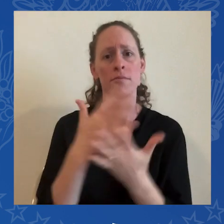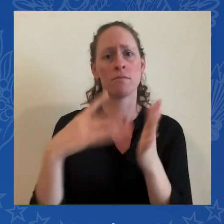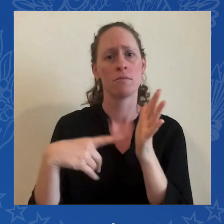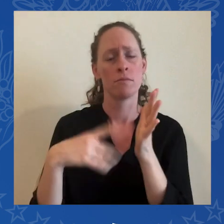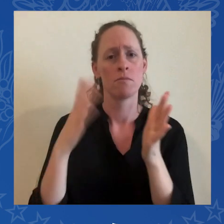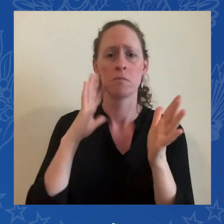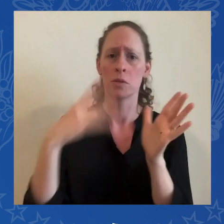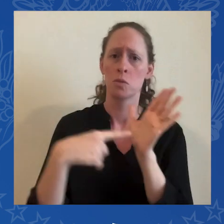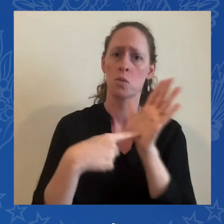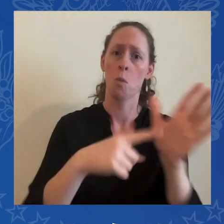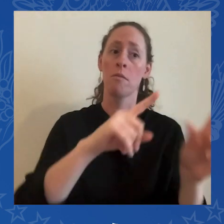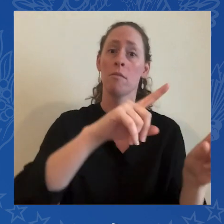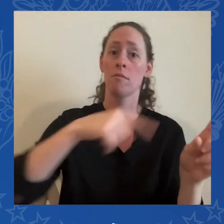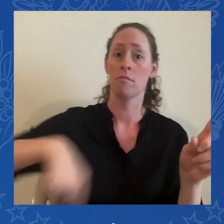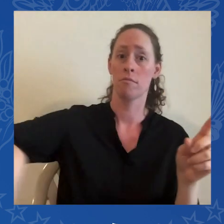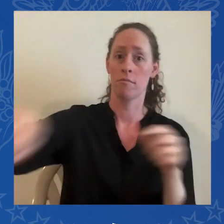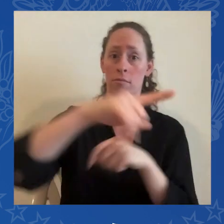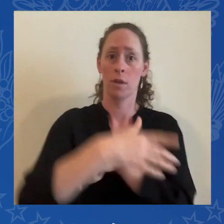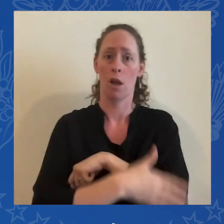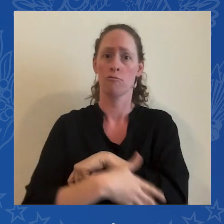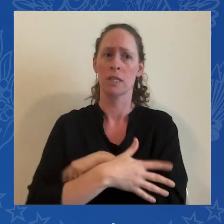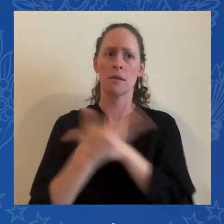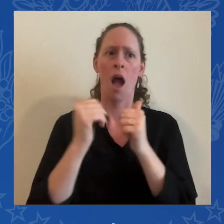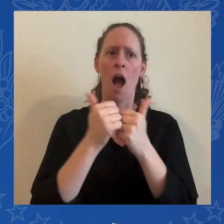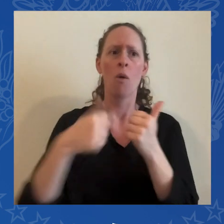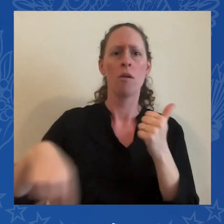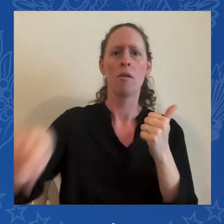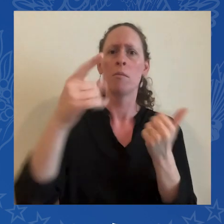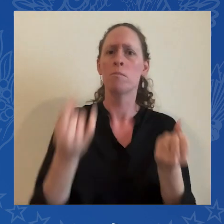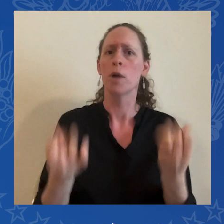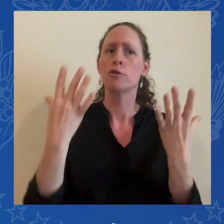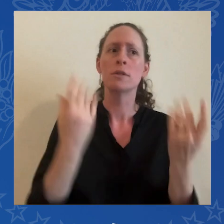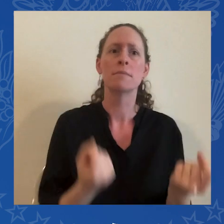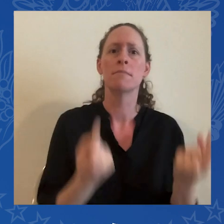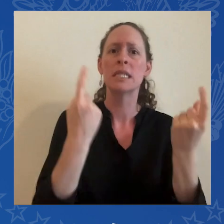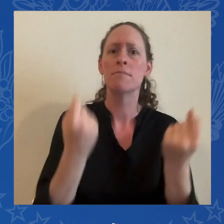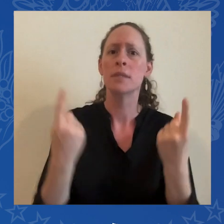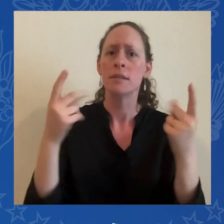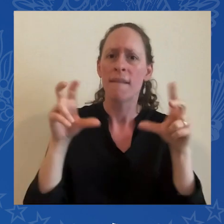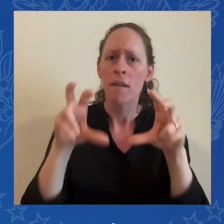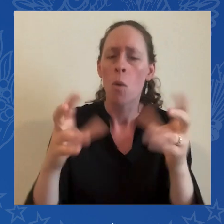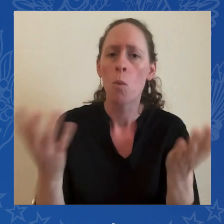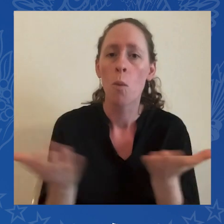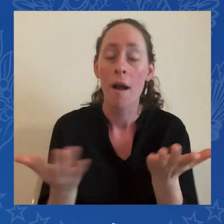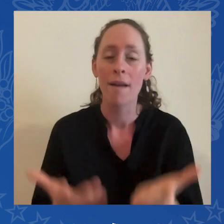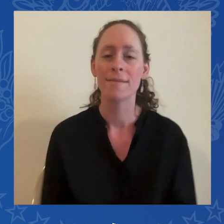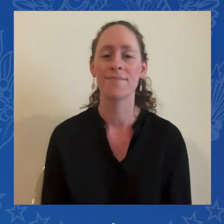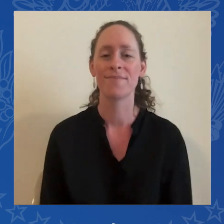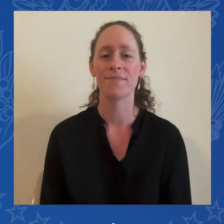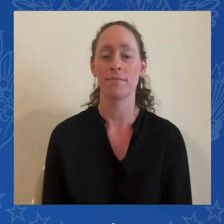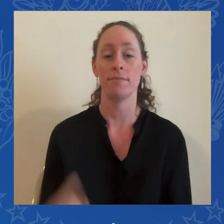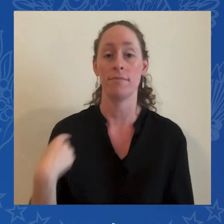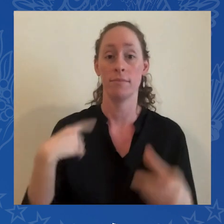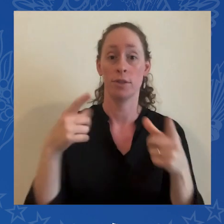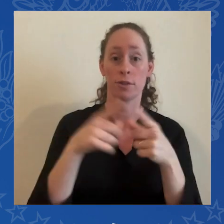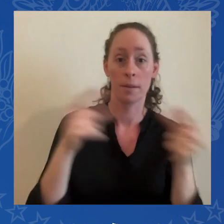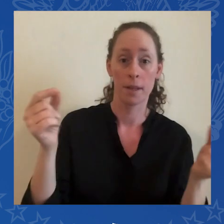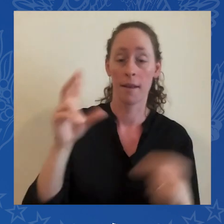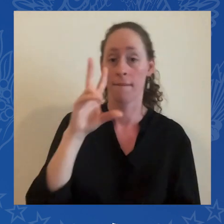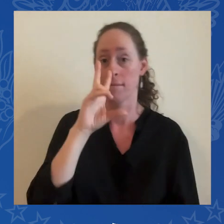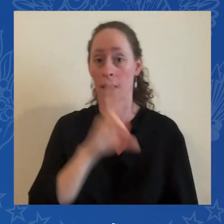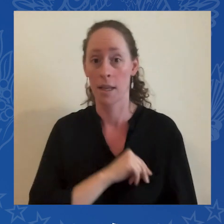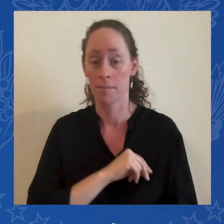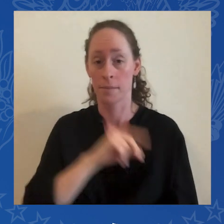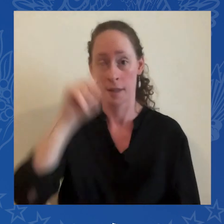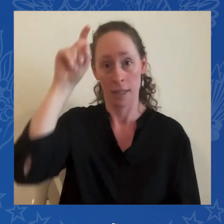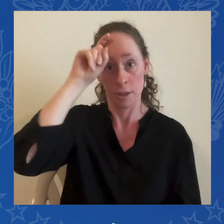partner countries. Japan will build wind farms in Vietnam and Egypt,